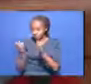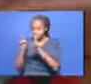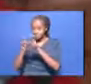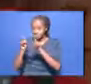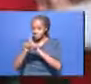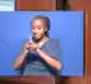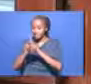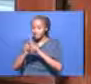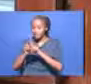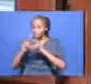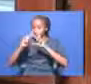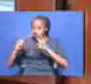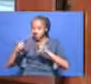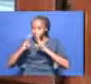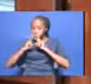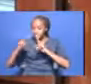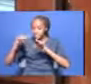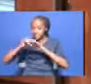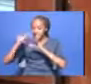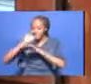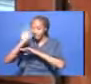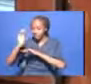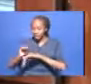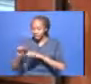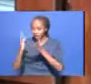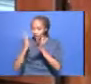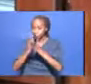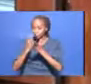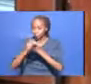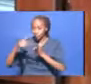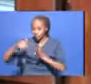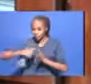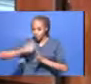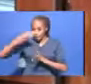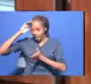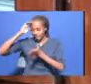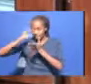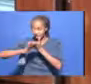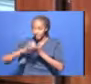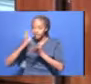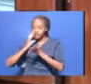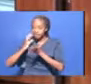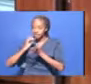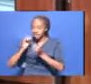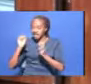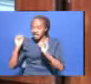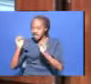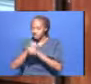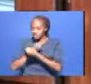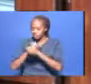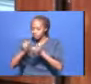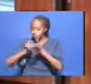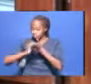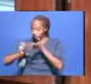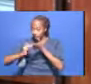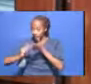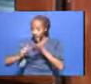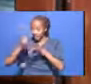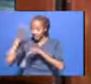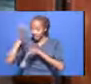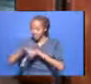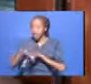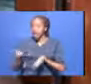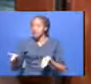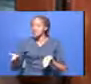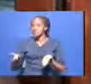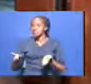in Africa. I believe that those experiences, if I don't put them, you know, down, they